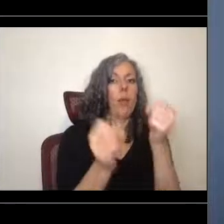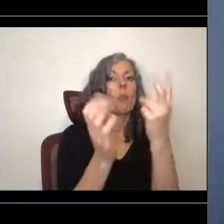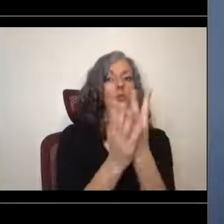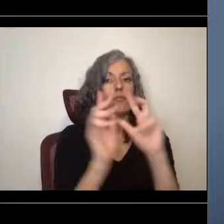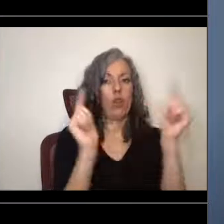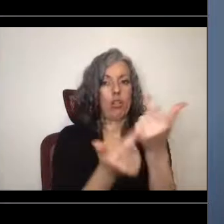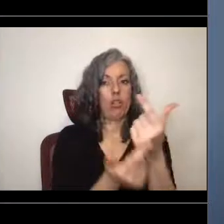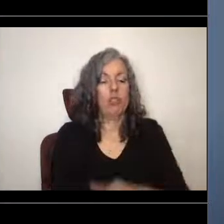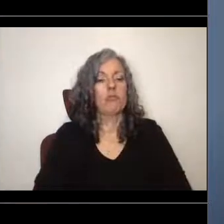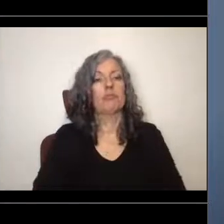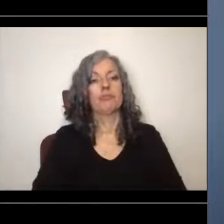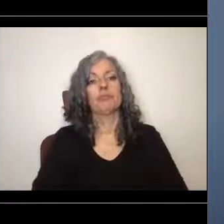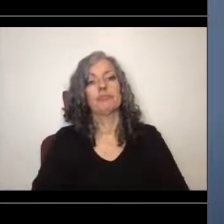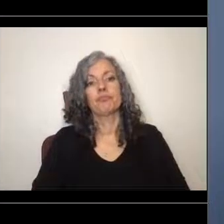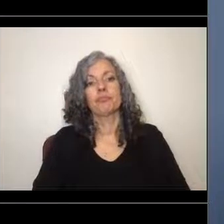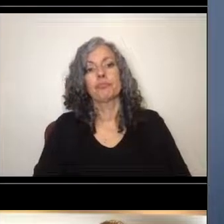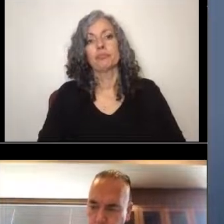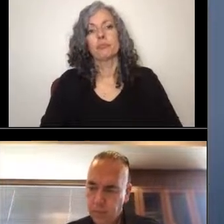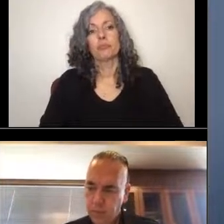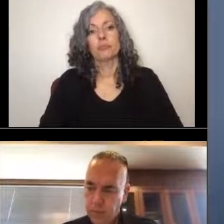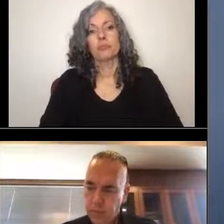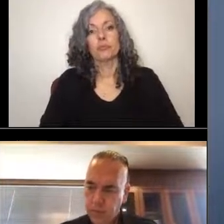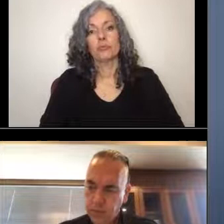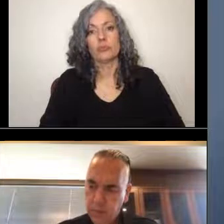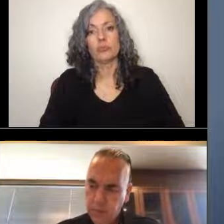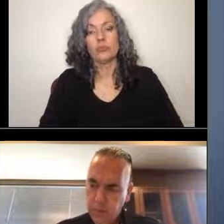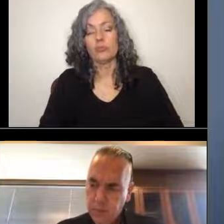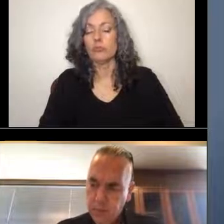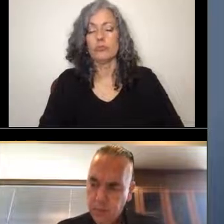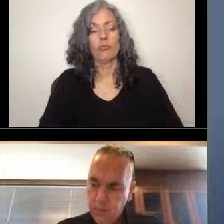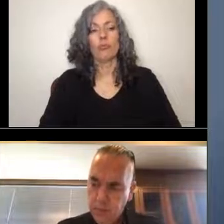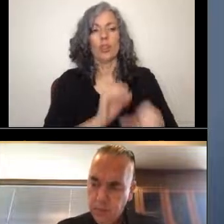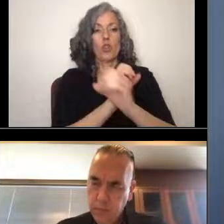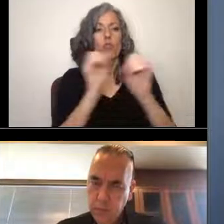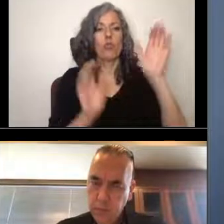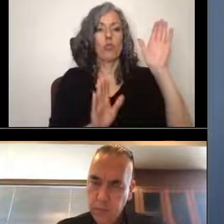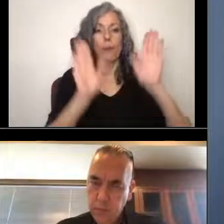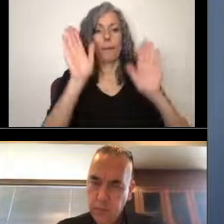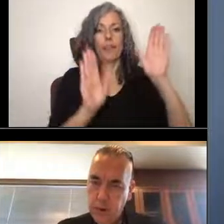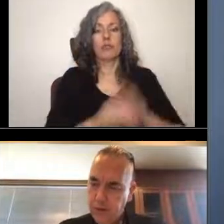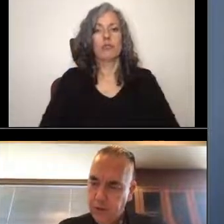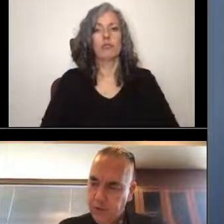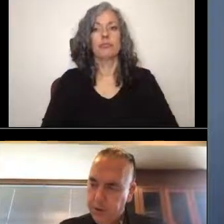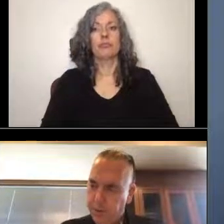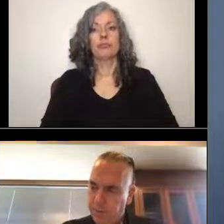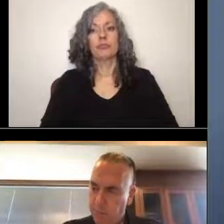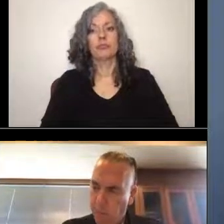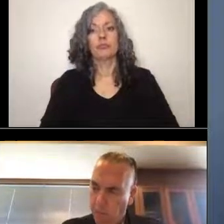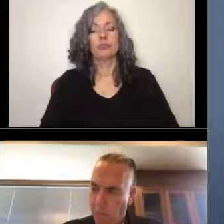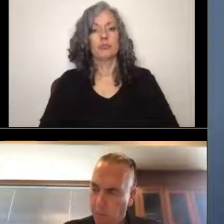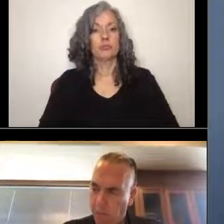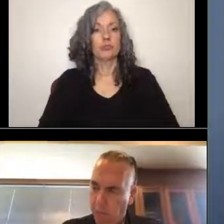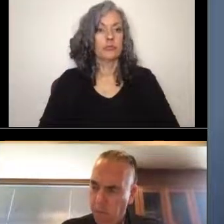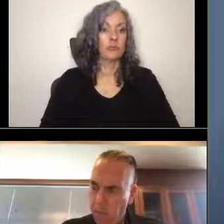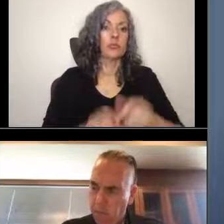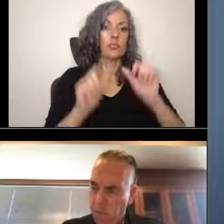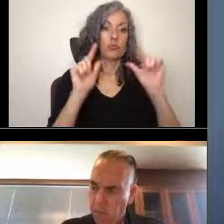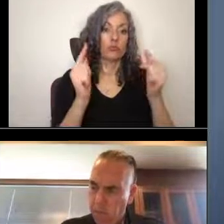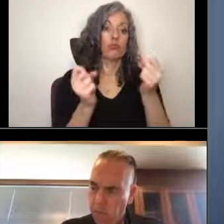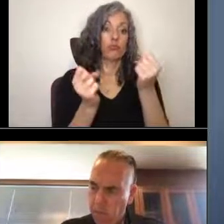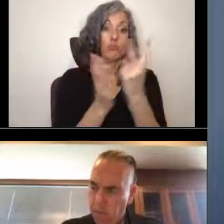Thank you very much. Justin, do we have any public comment? We have no public comment. Okay. Commissioners, can we make a motion? Motion to approve.